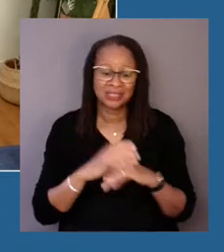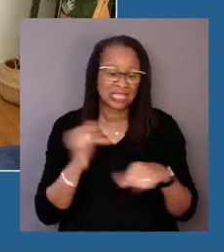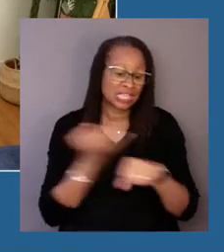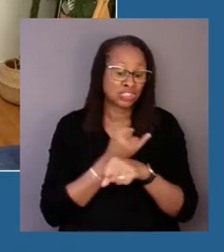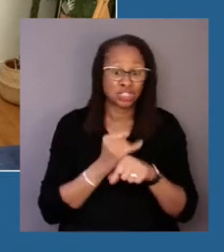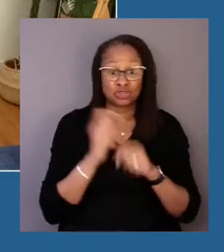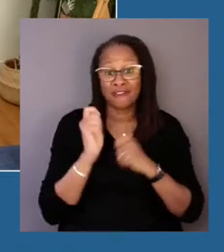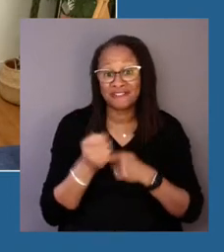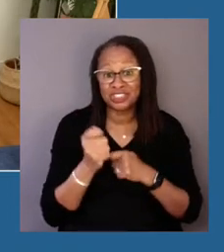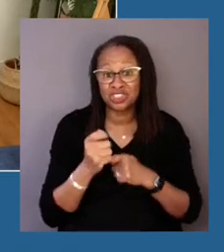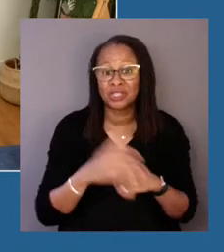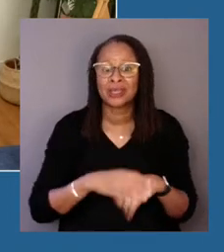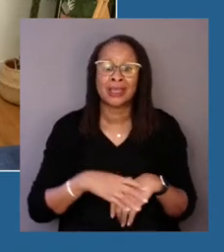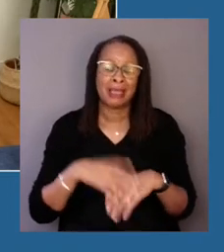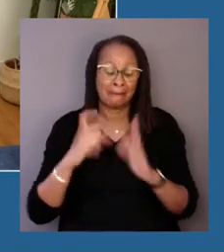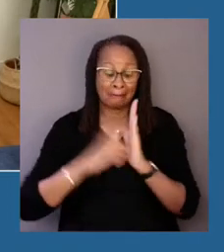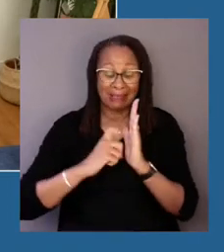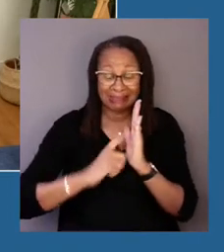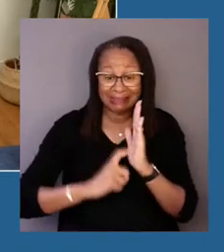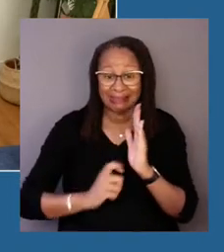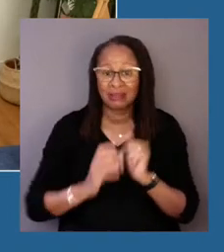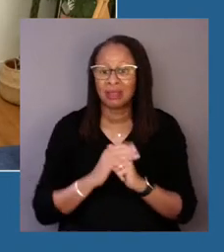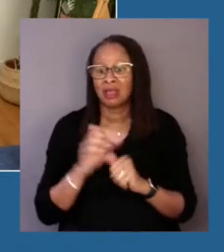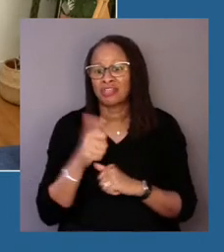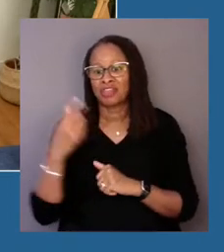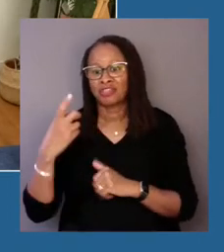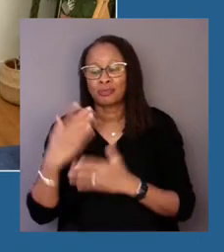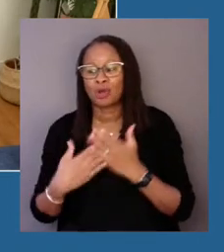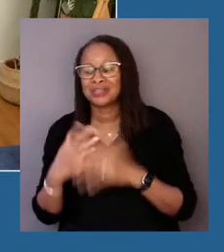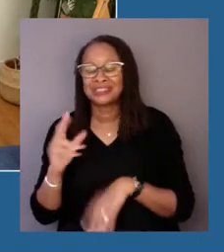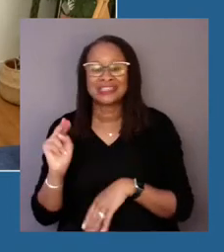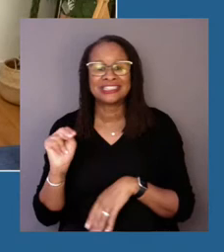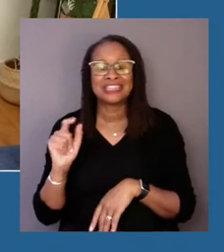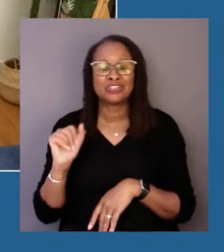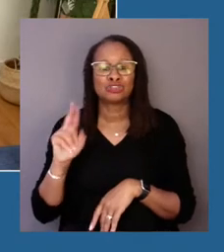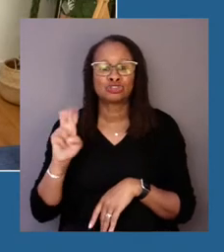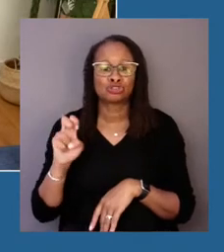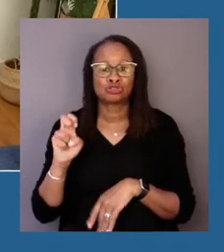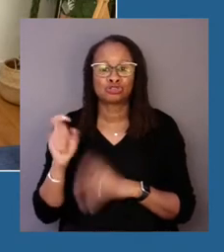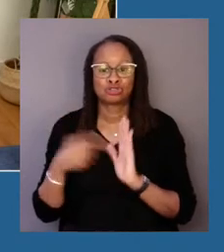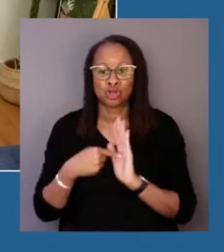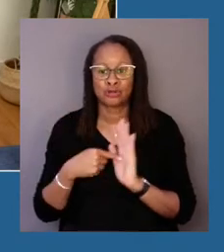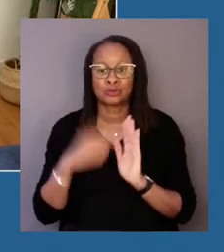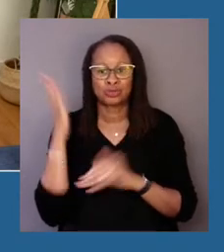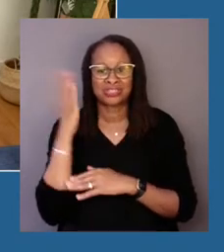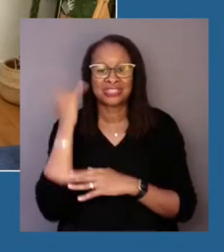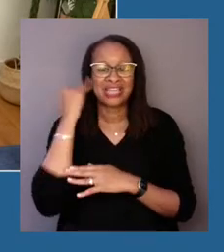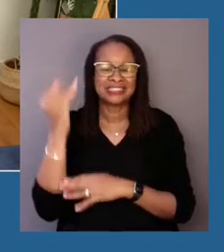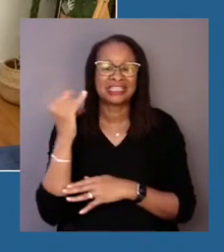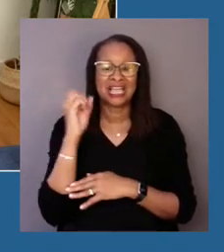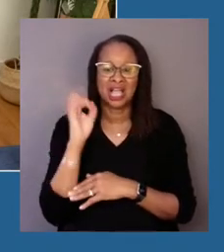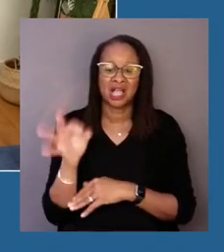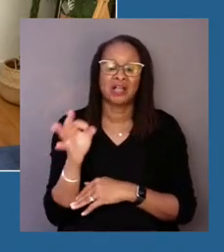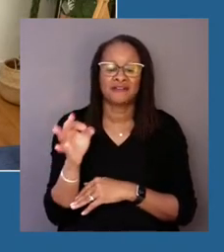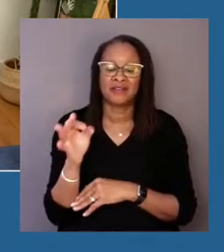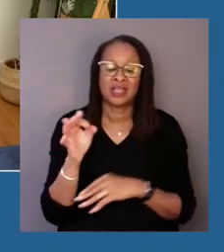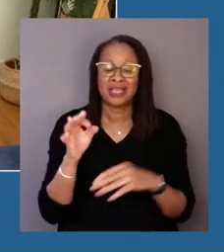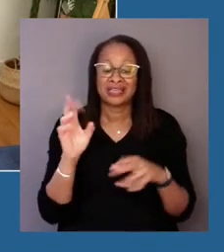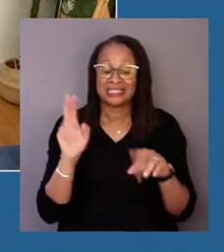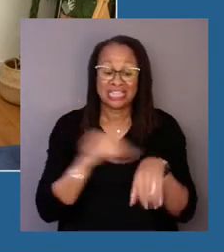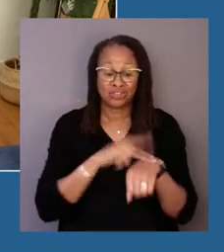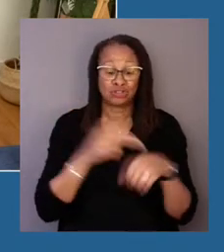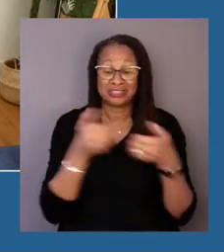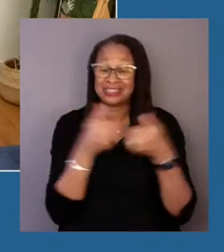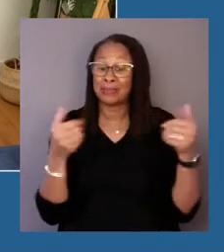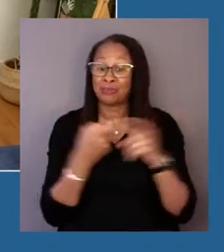these things. Yeah. And then the other half are like nature shows that present the idea of nature as like separate from us, as like this thing that